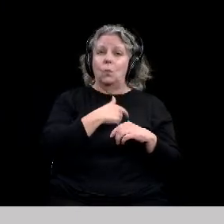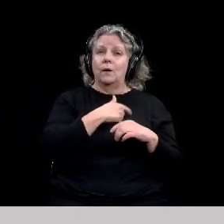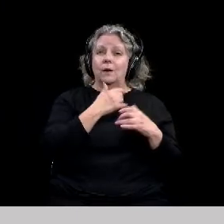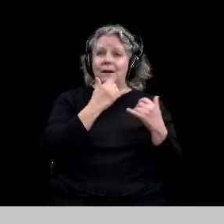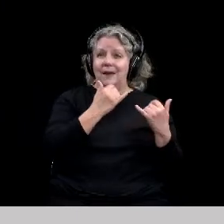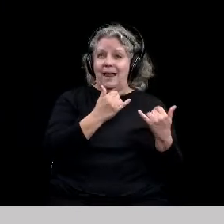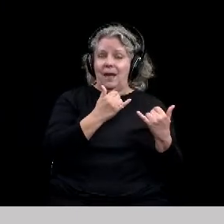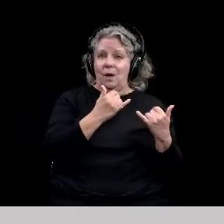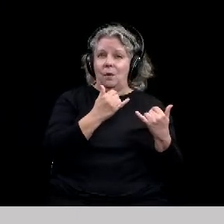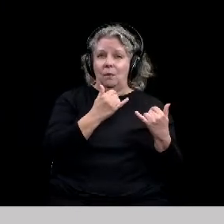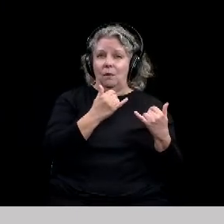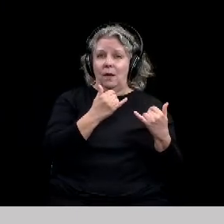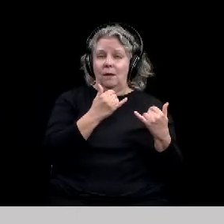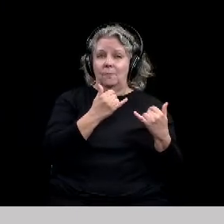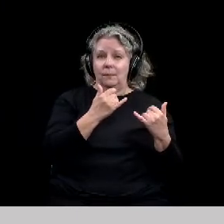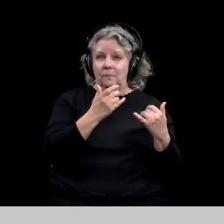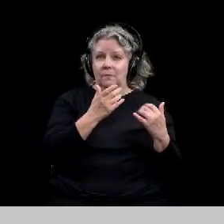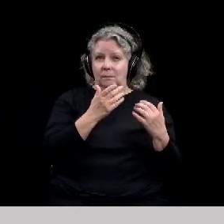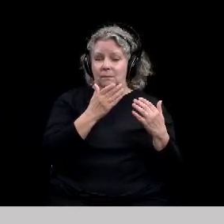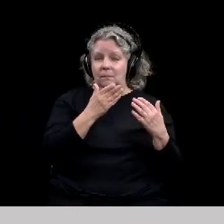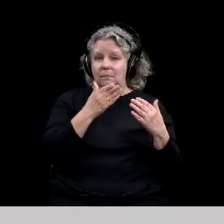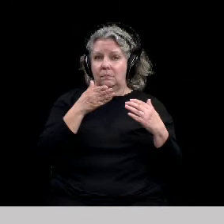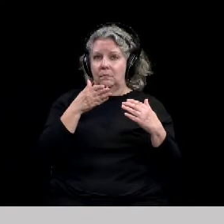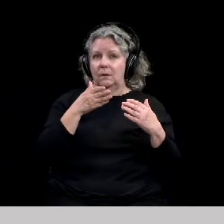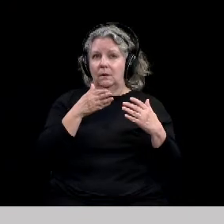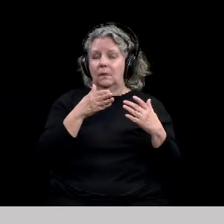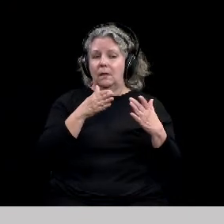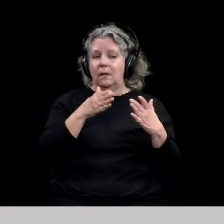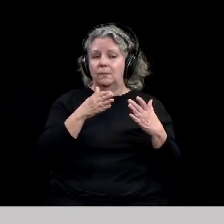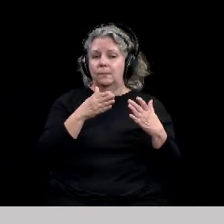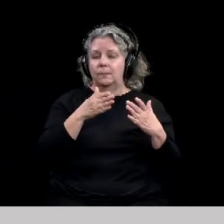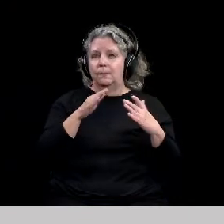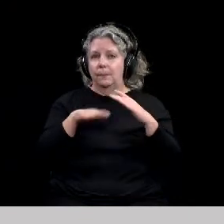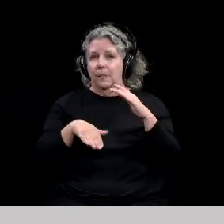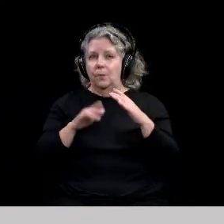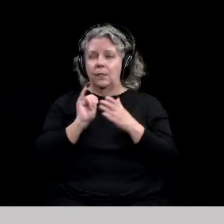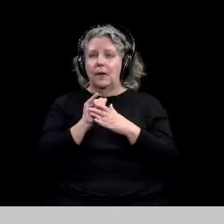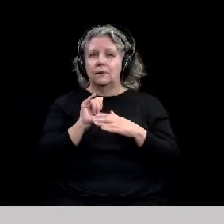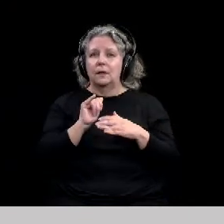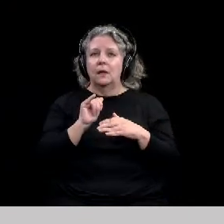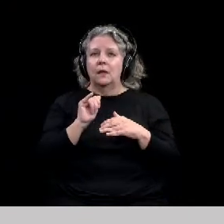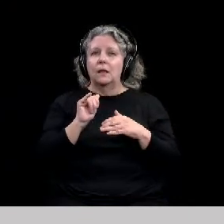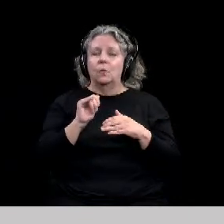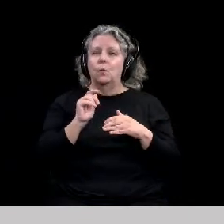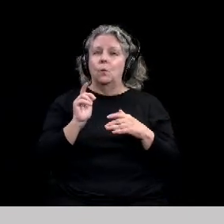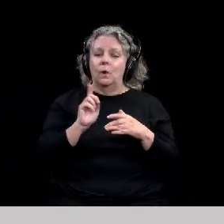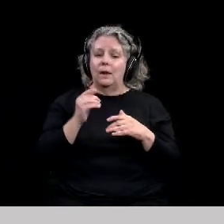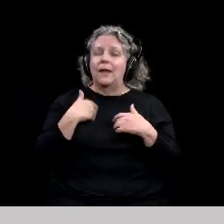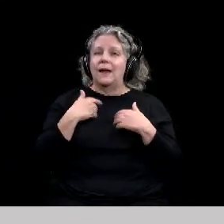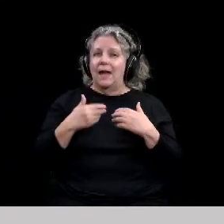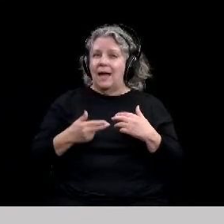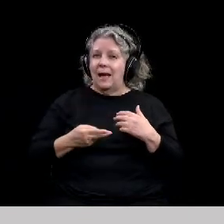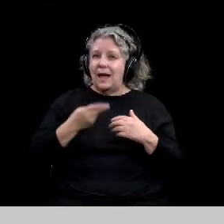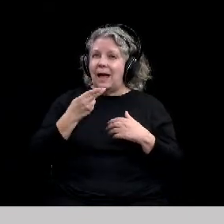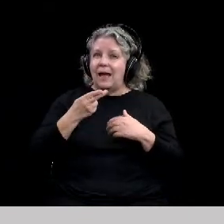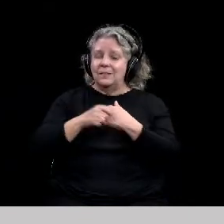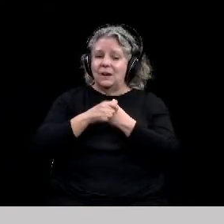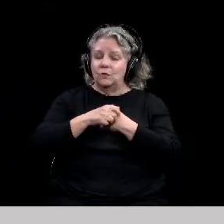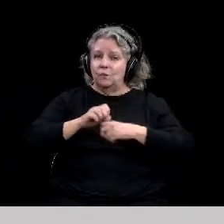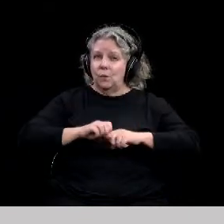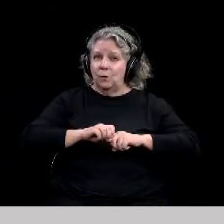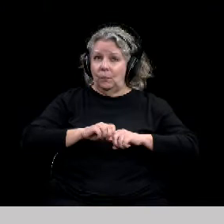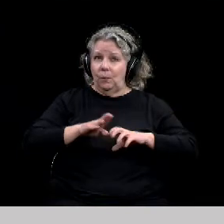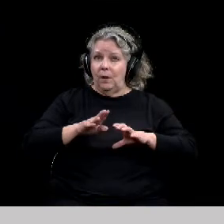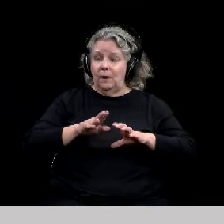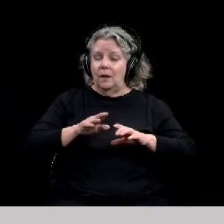spread. And while we do see in this strata, we see